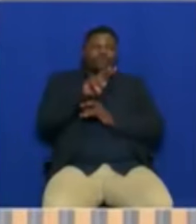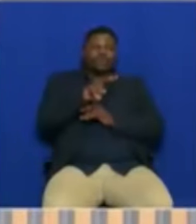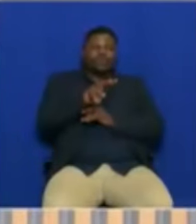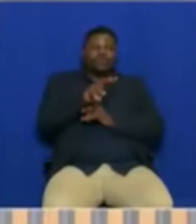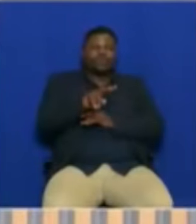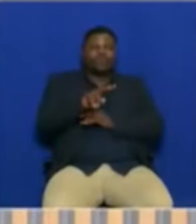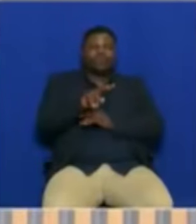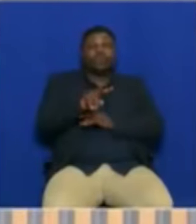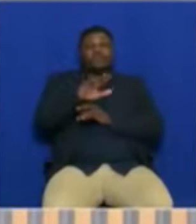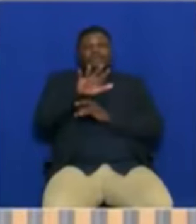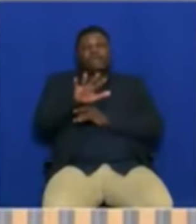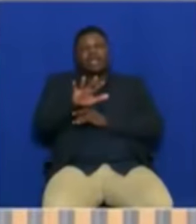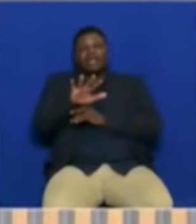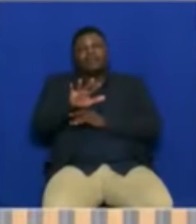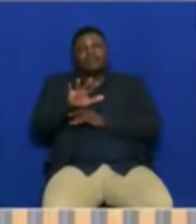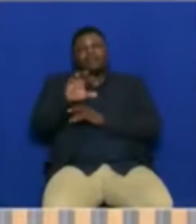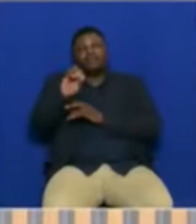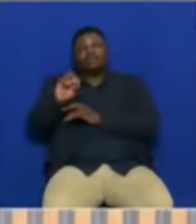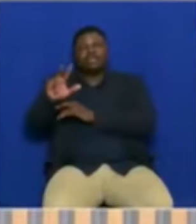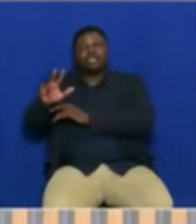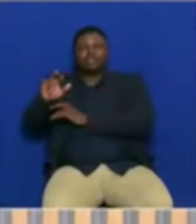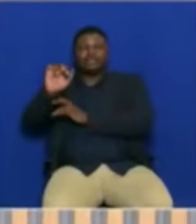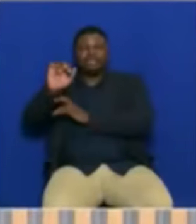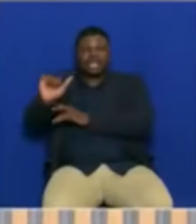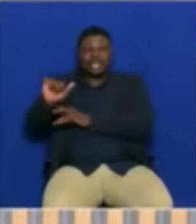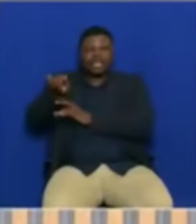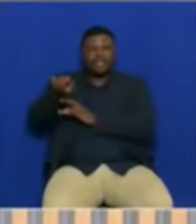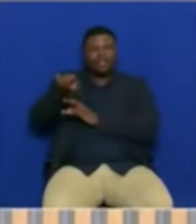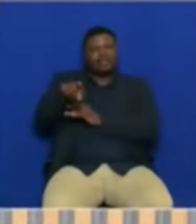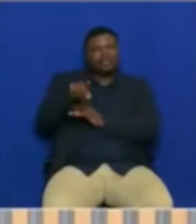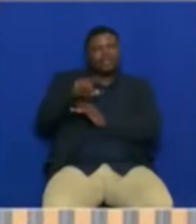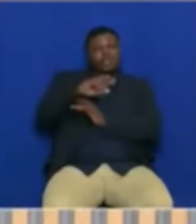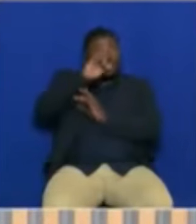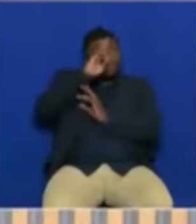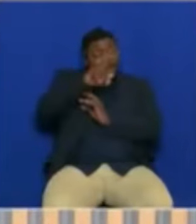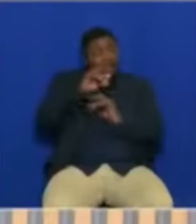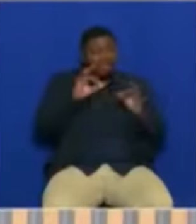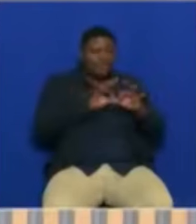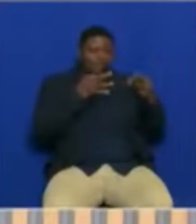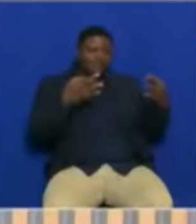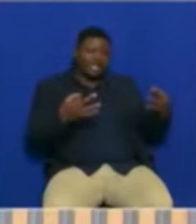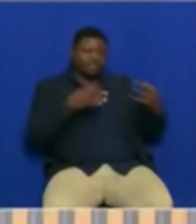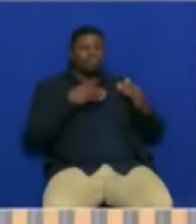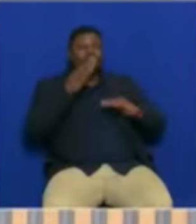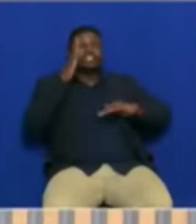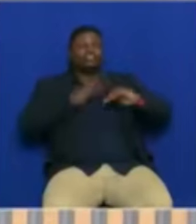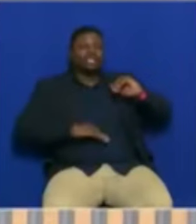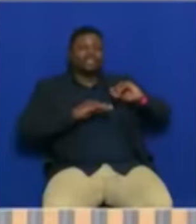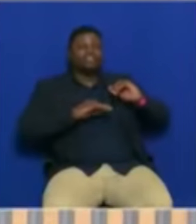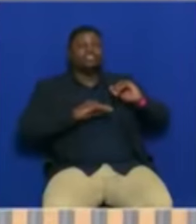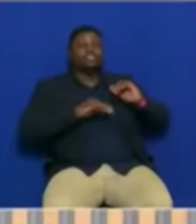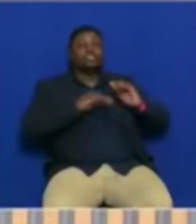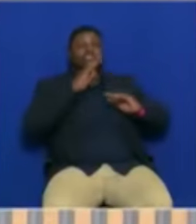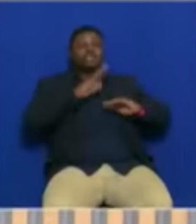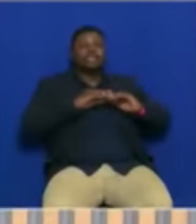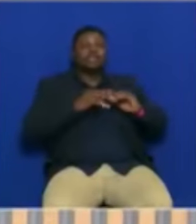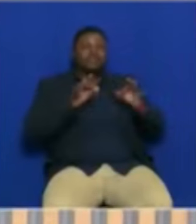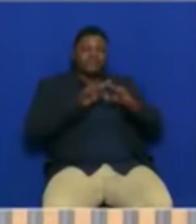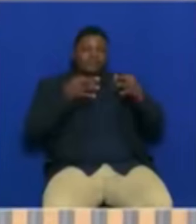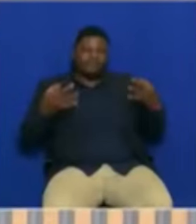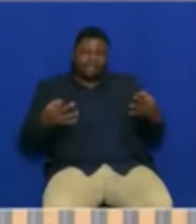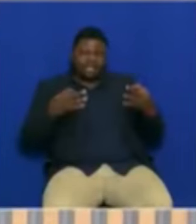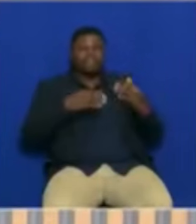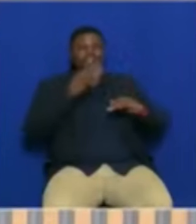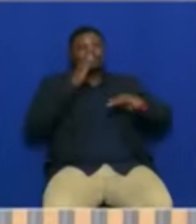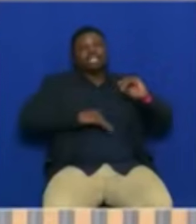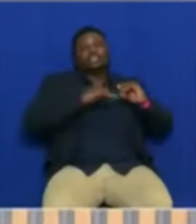I want to make sense of the file where the charge sheet is. The file where the charge sheet is file 6. I'm looking